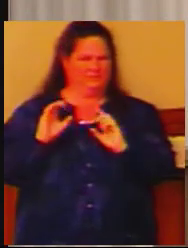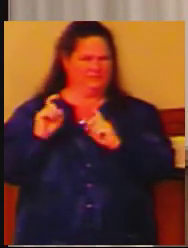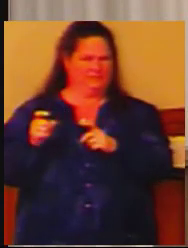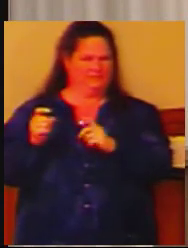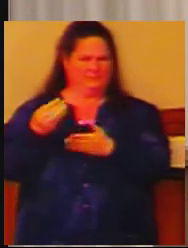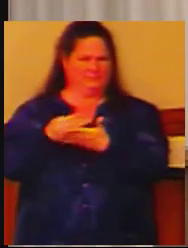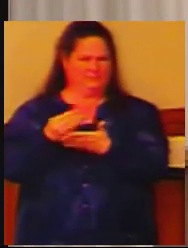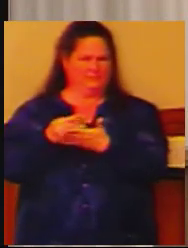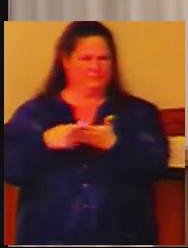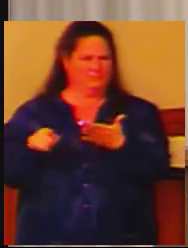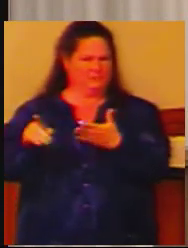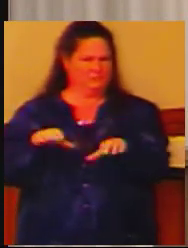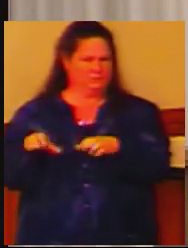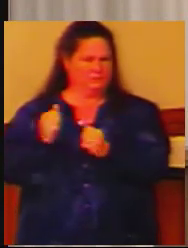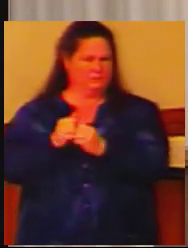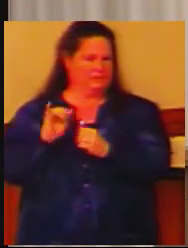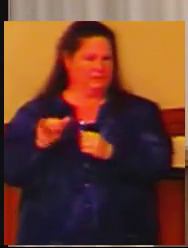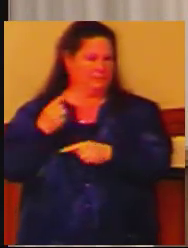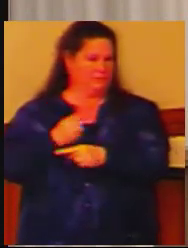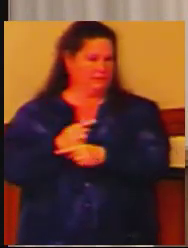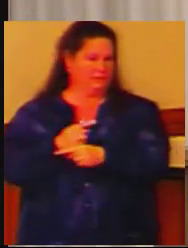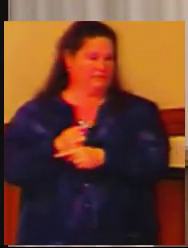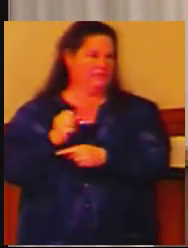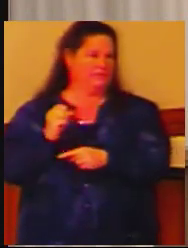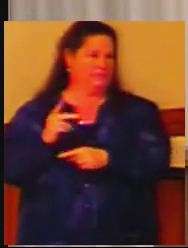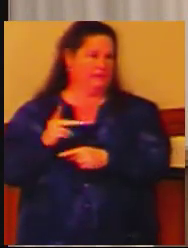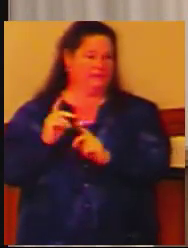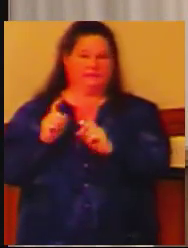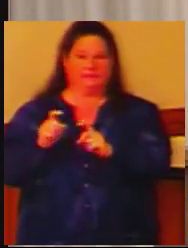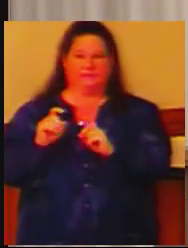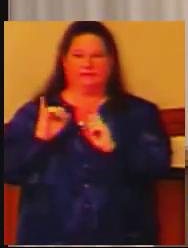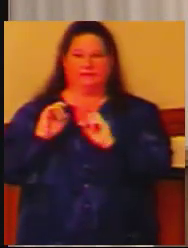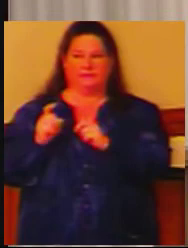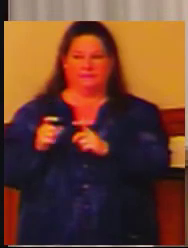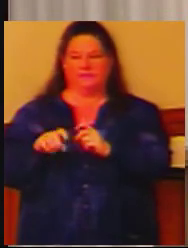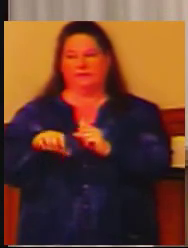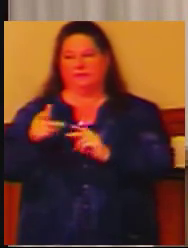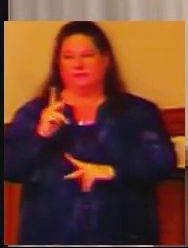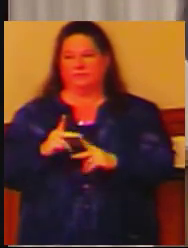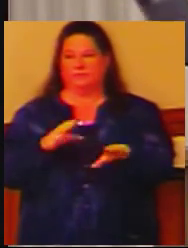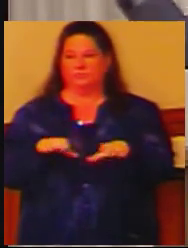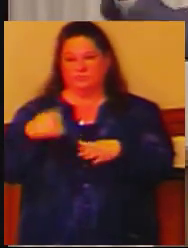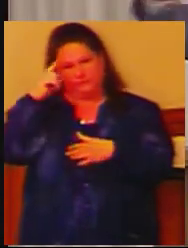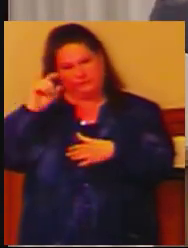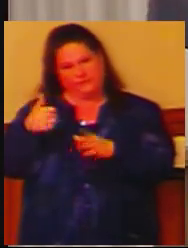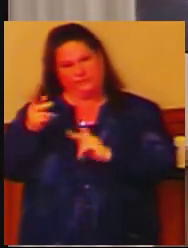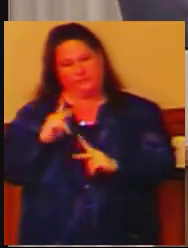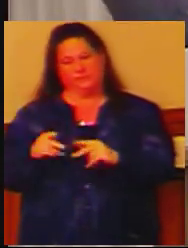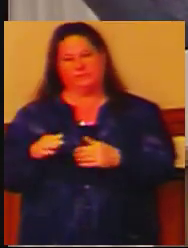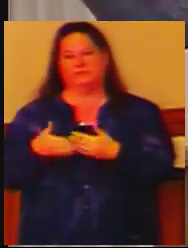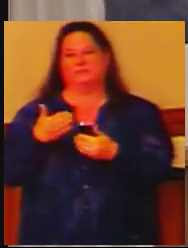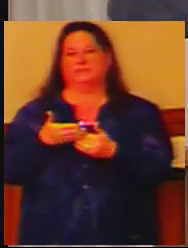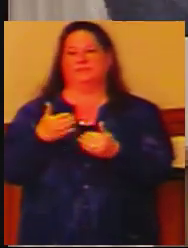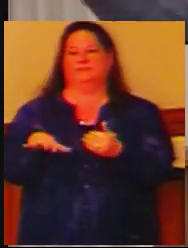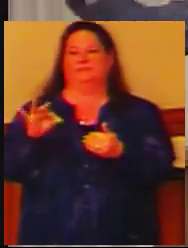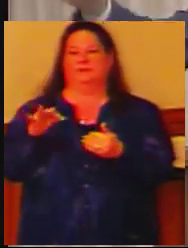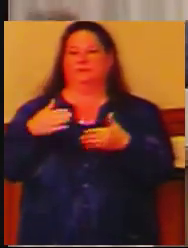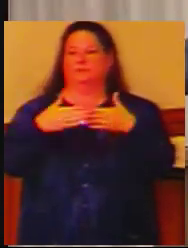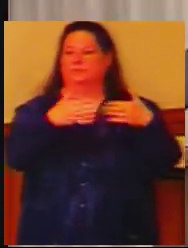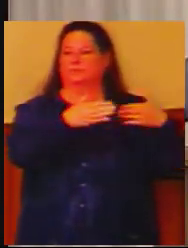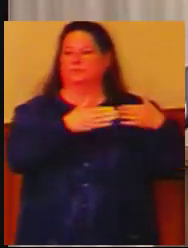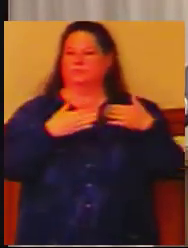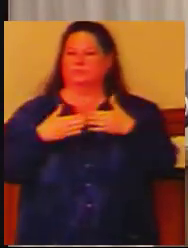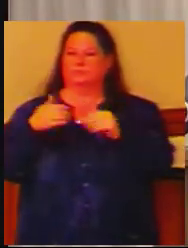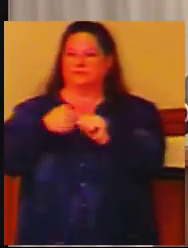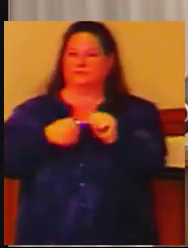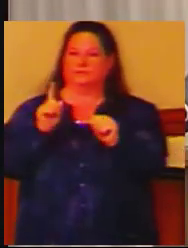what's he going to do with it, right? Or, you know, that is giving to others and doing for others. That's easy to find. They're like on corners all over the place